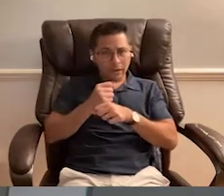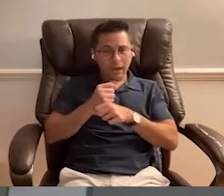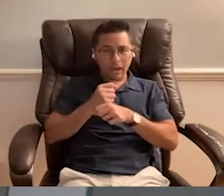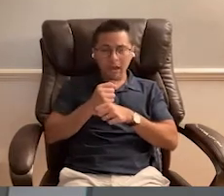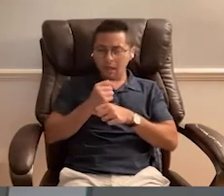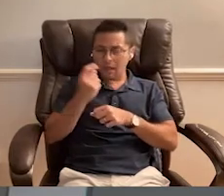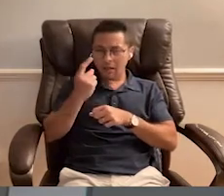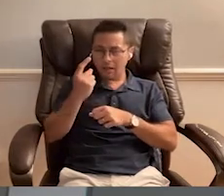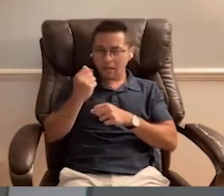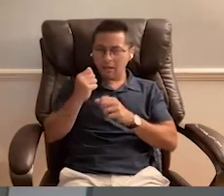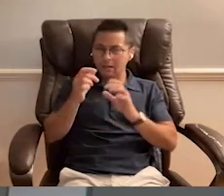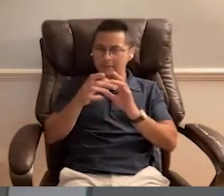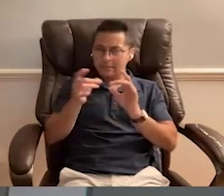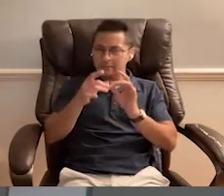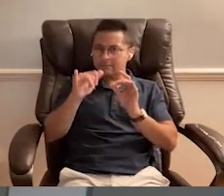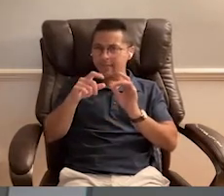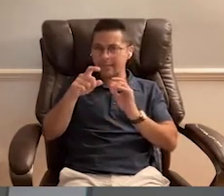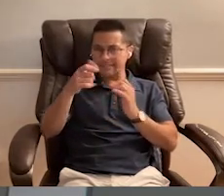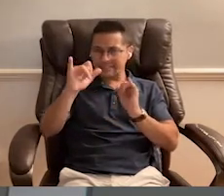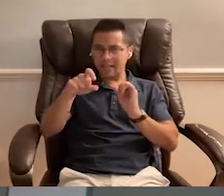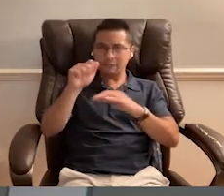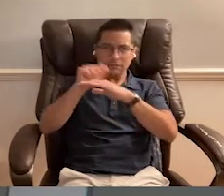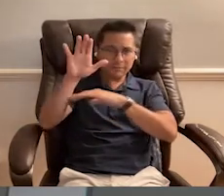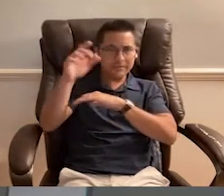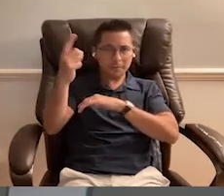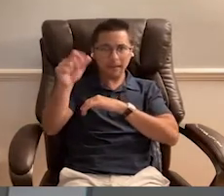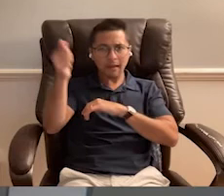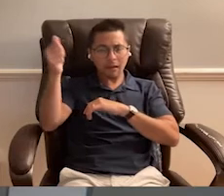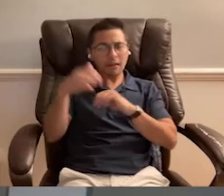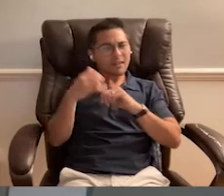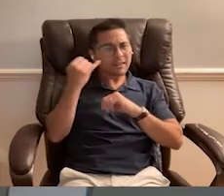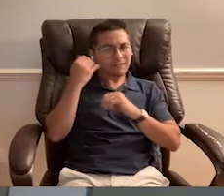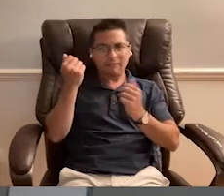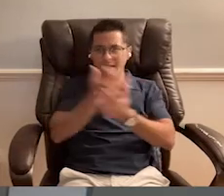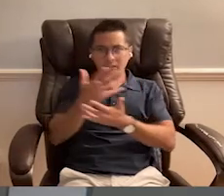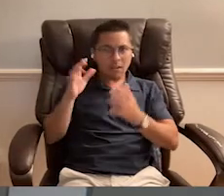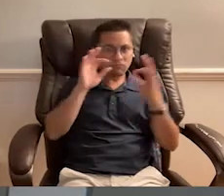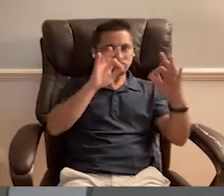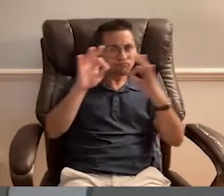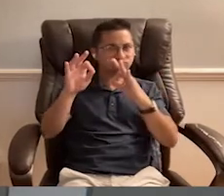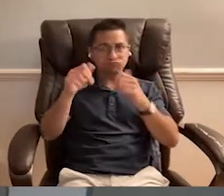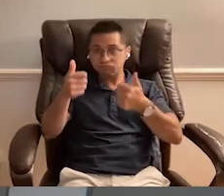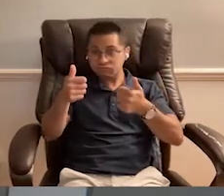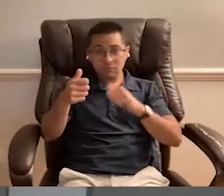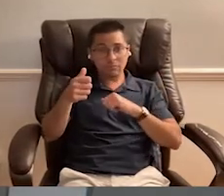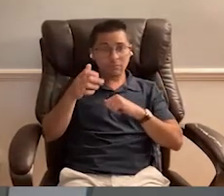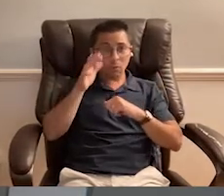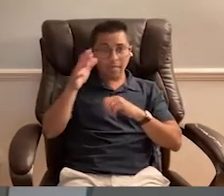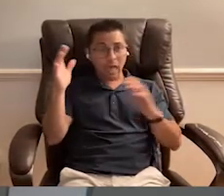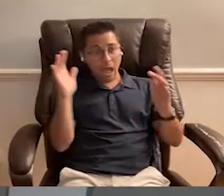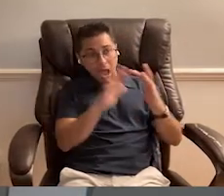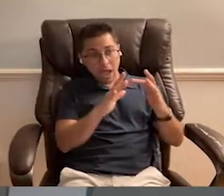paperwork is missing, that the family will receive a message saying that they need to still submit this. If there's if